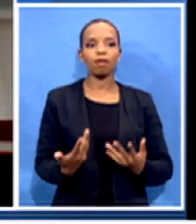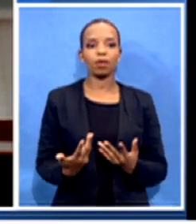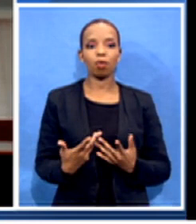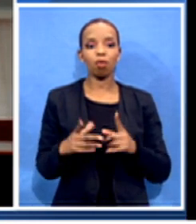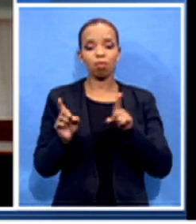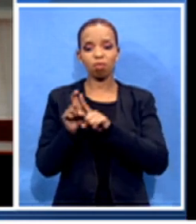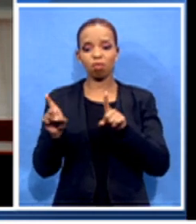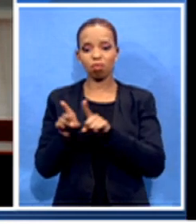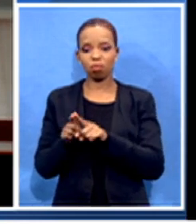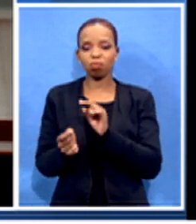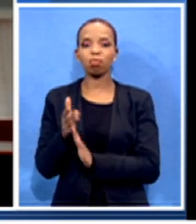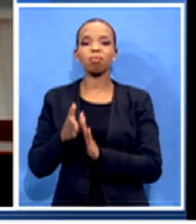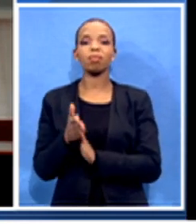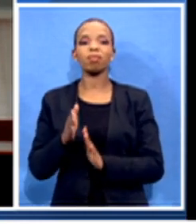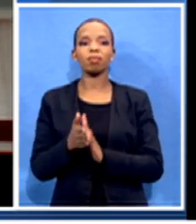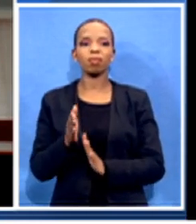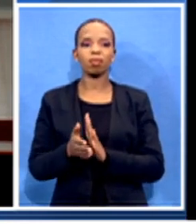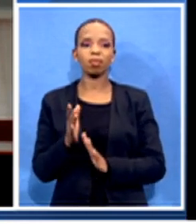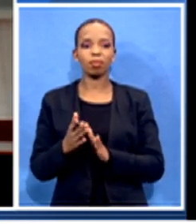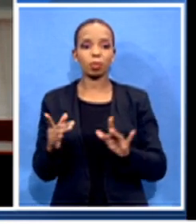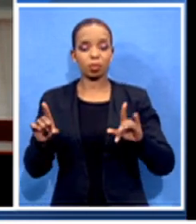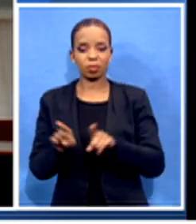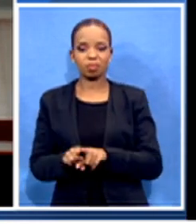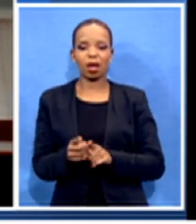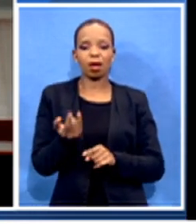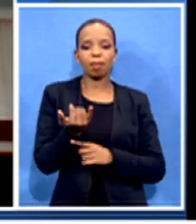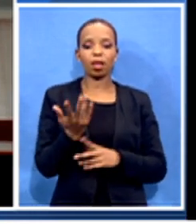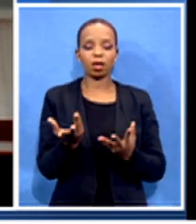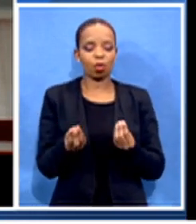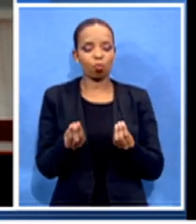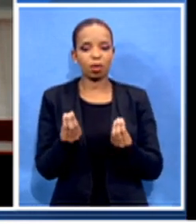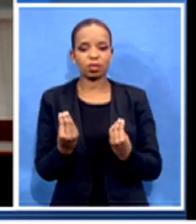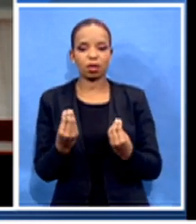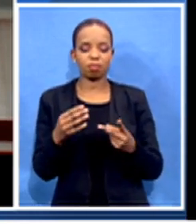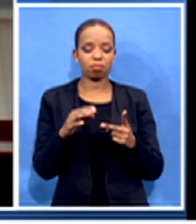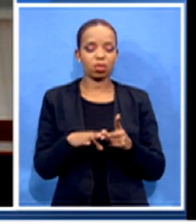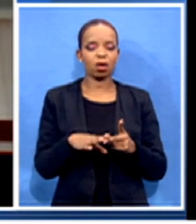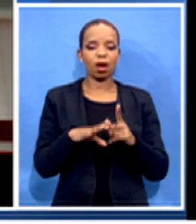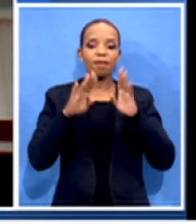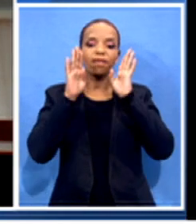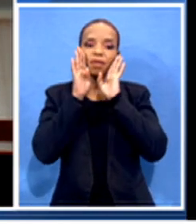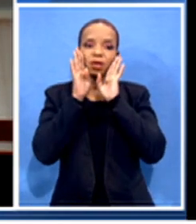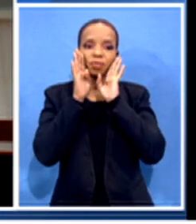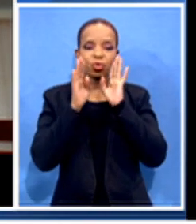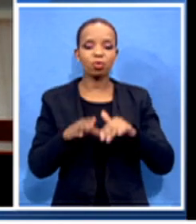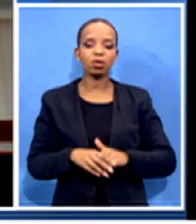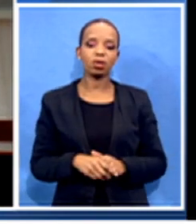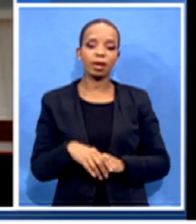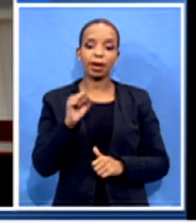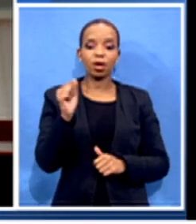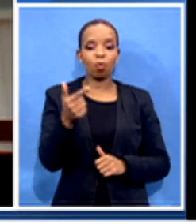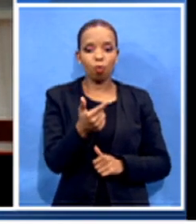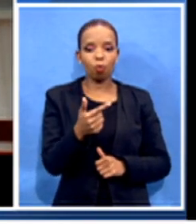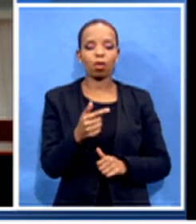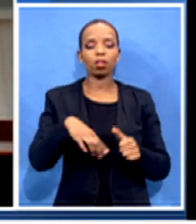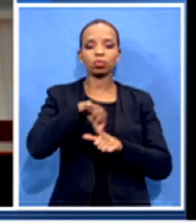running on the same spectrum as WhatsApp, Facebook, and all those other social